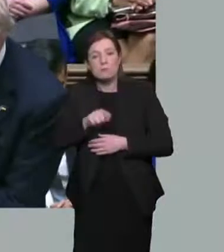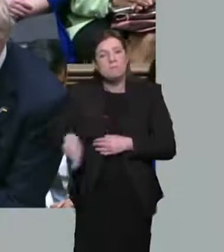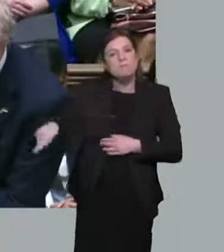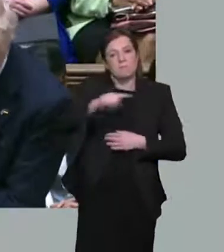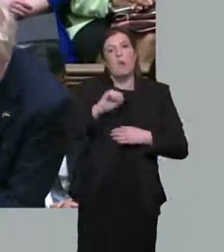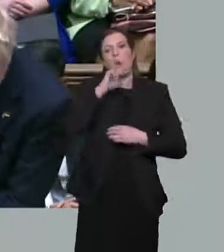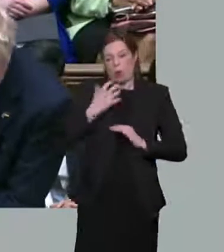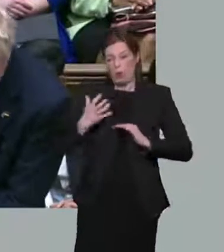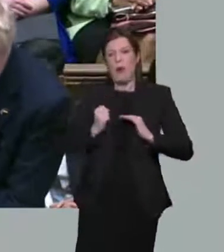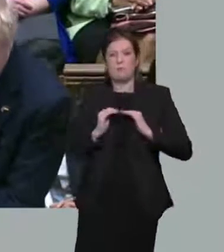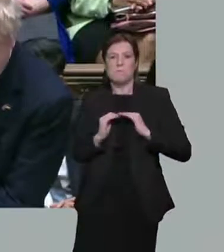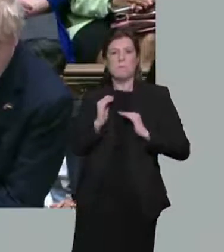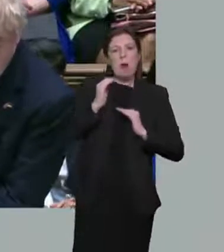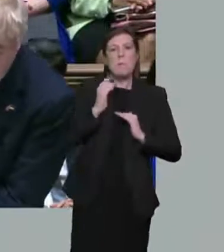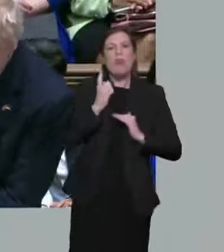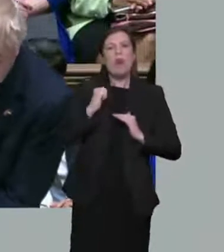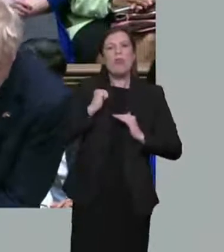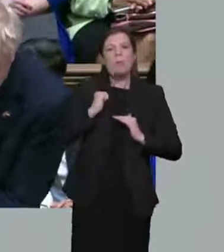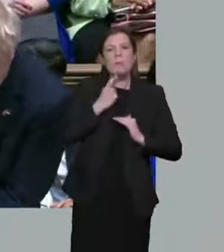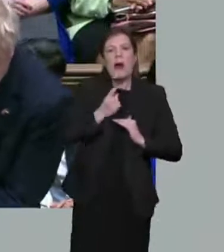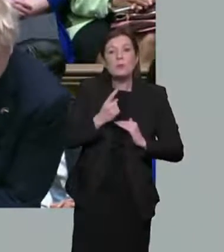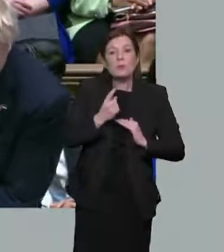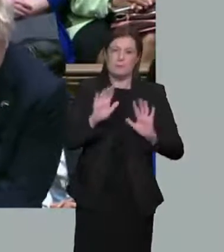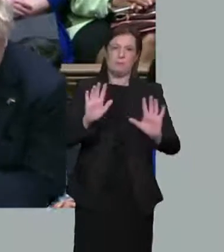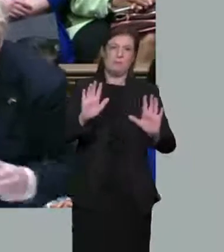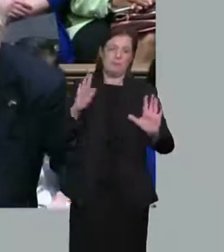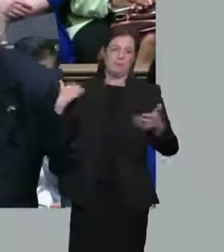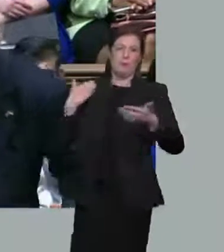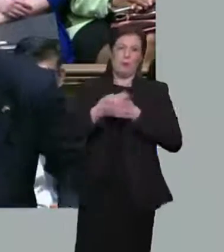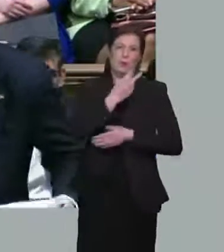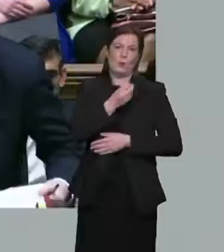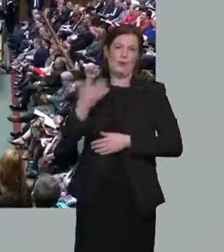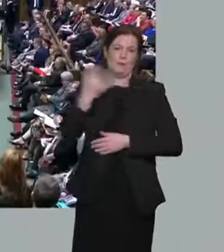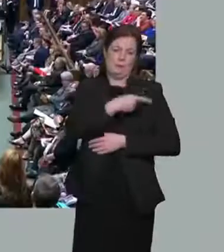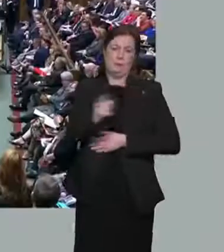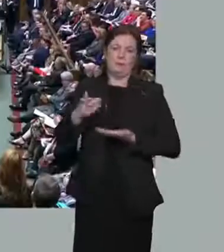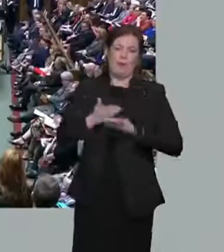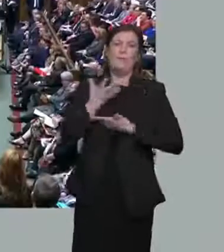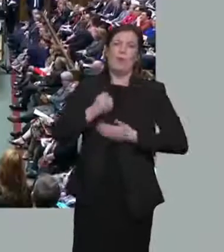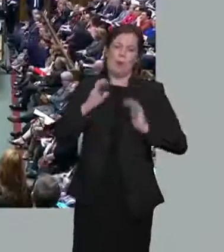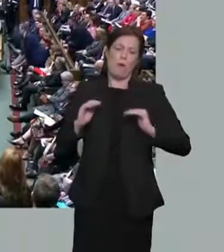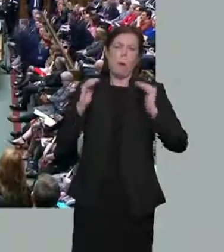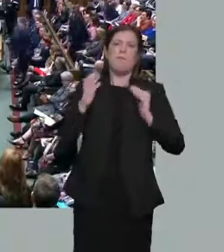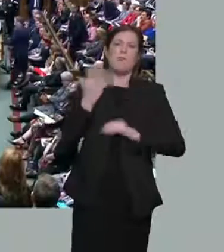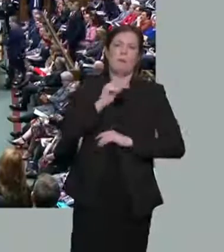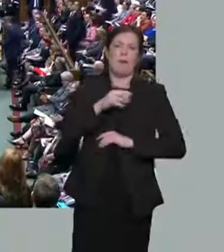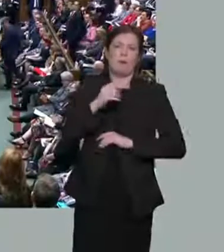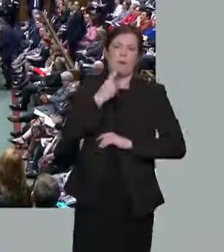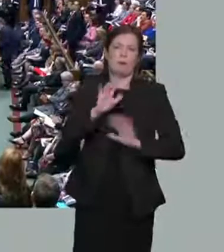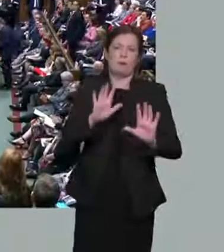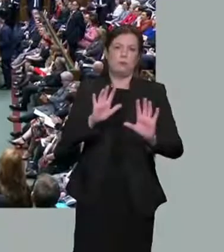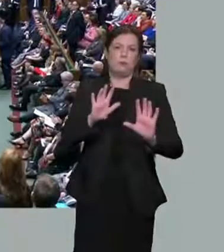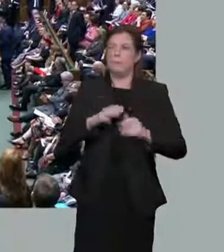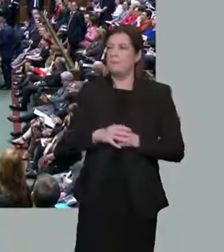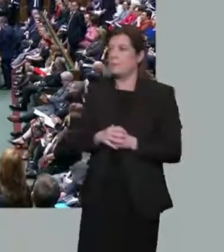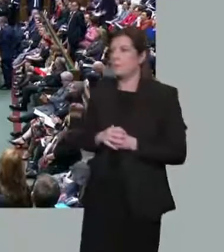by another £1,000. So it's up £5,000 since 2015. Keir Starmer. I think the Prime